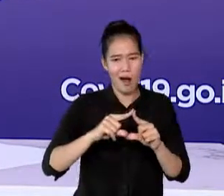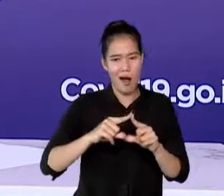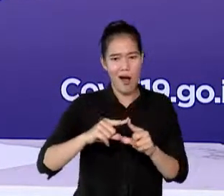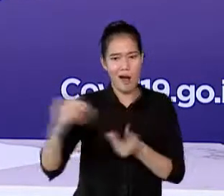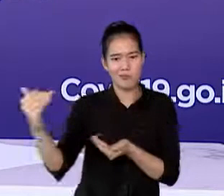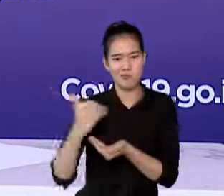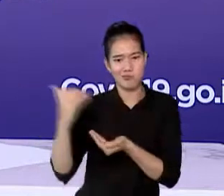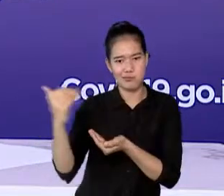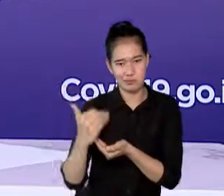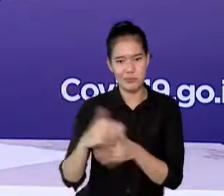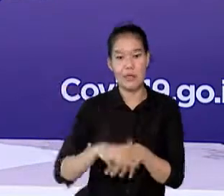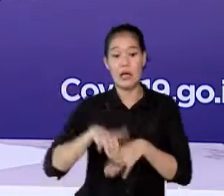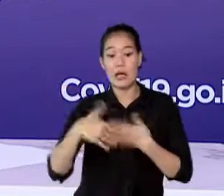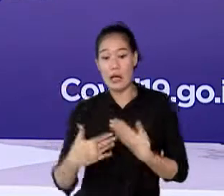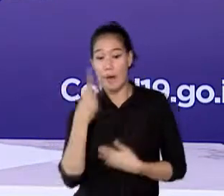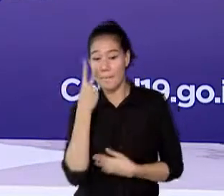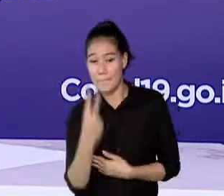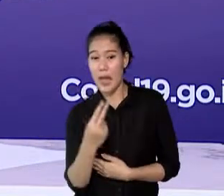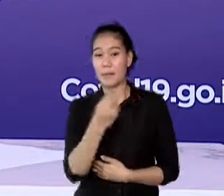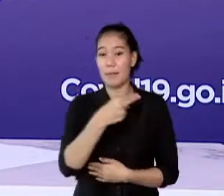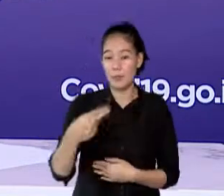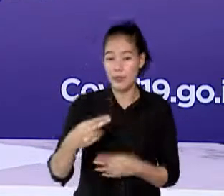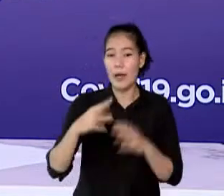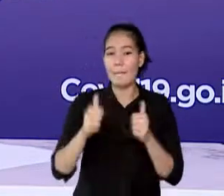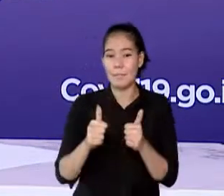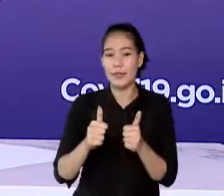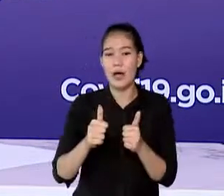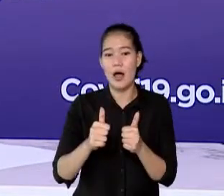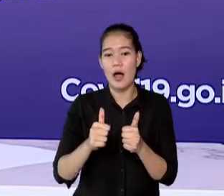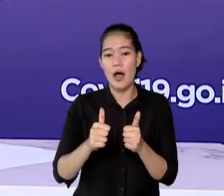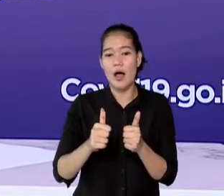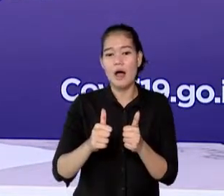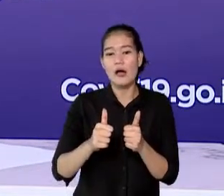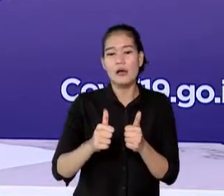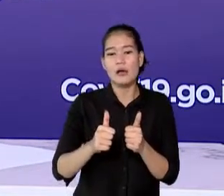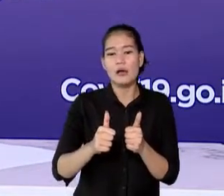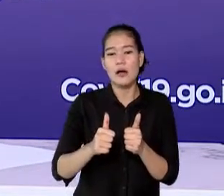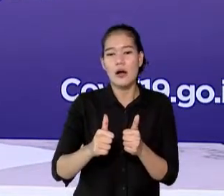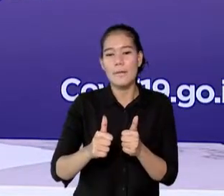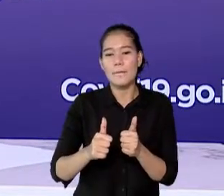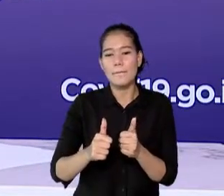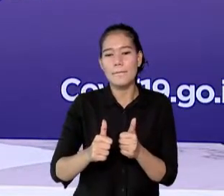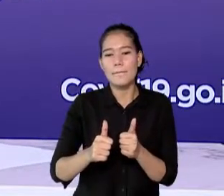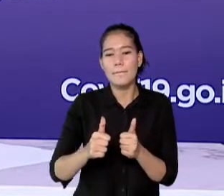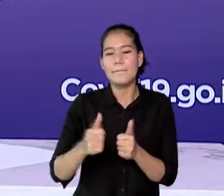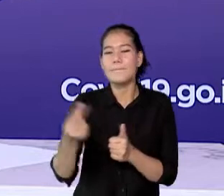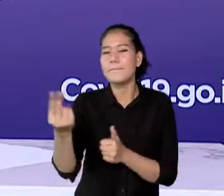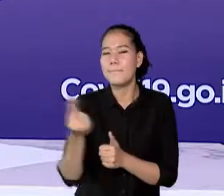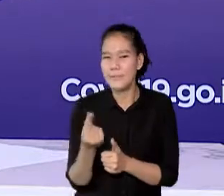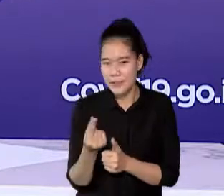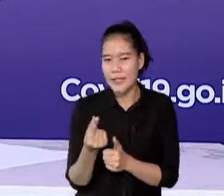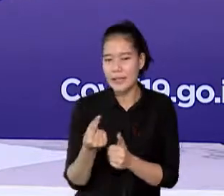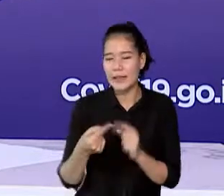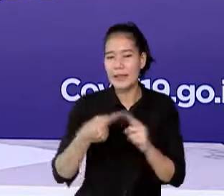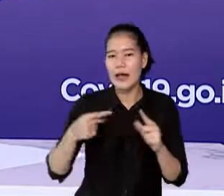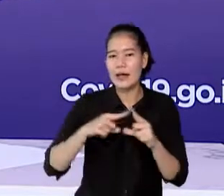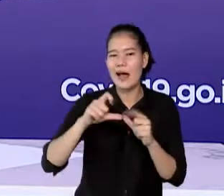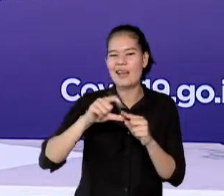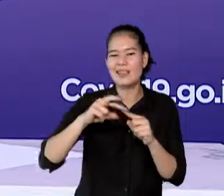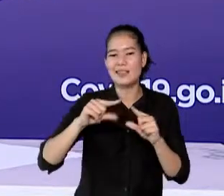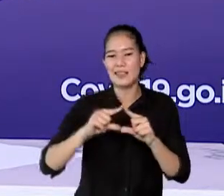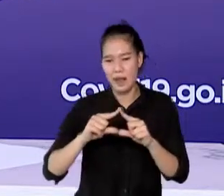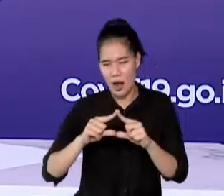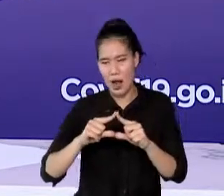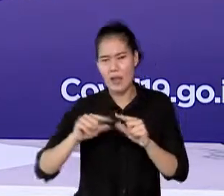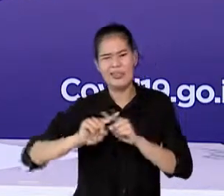Also, is there a possibility that Indonesia can secure additional AstraZeneca doses from countries that have decided not